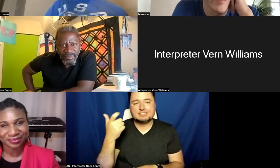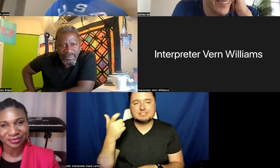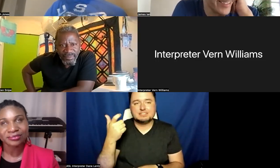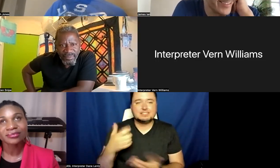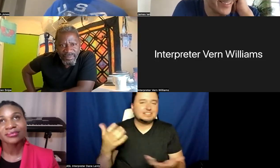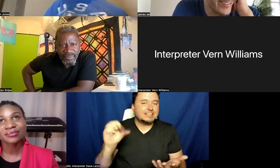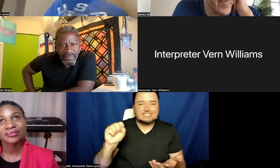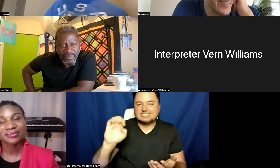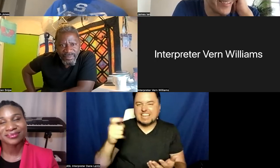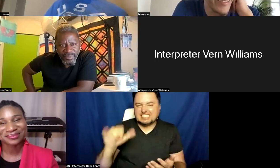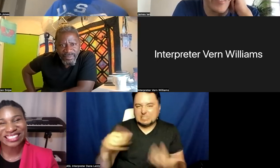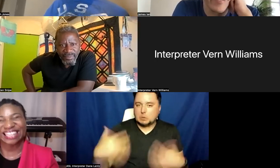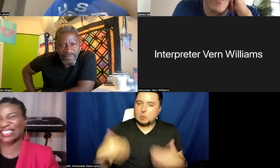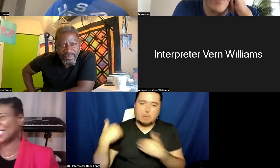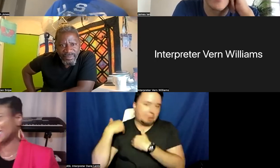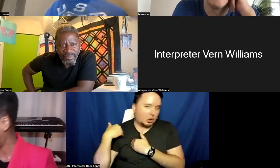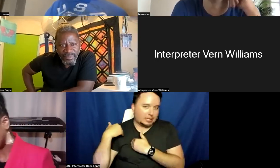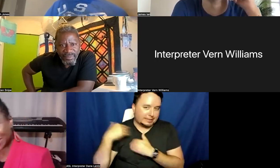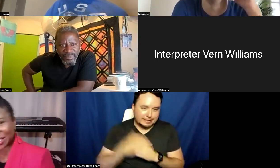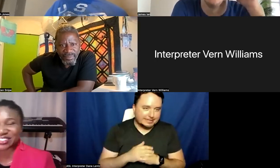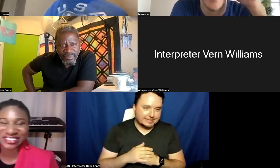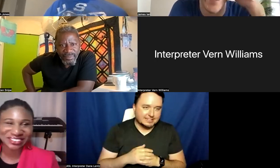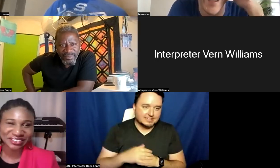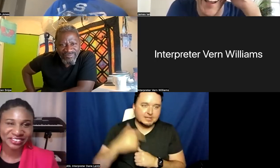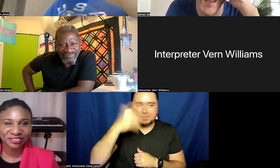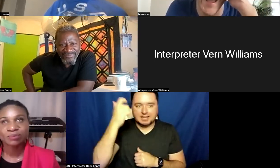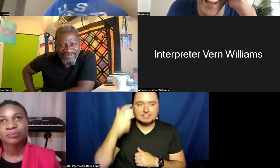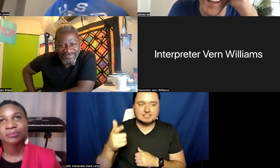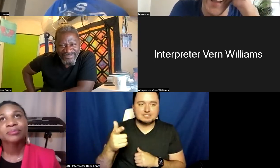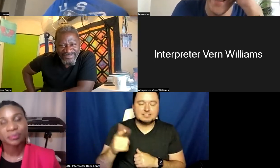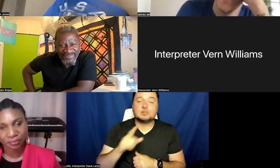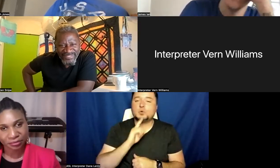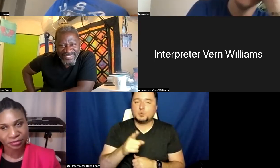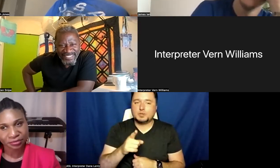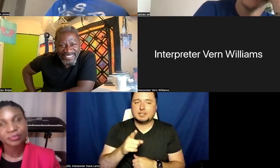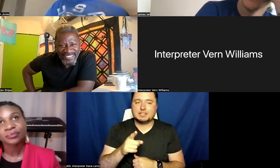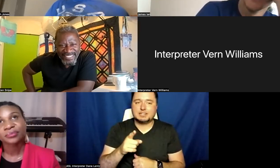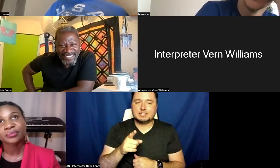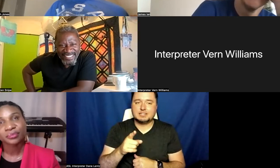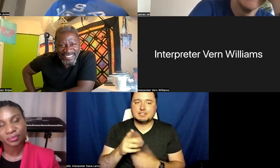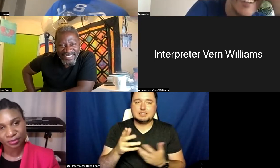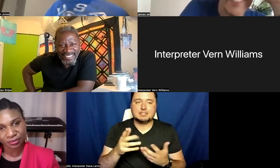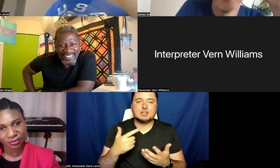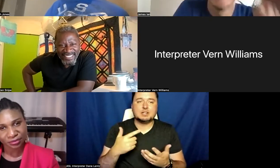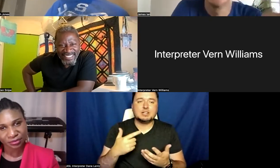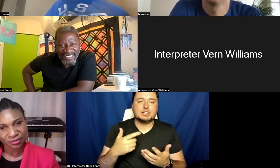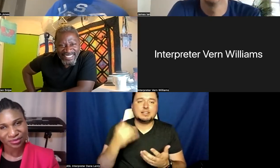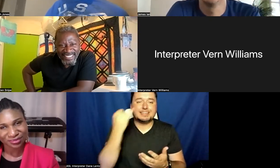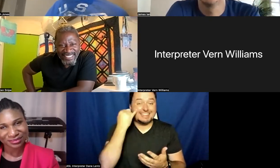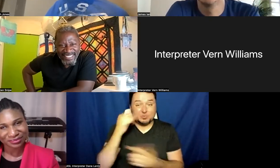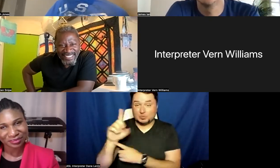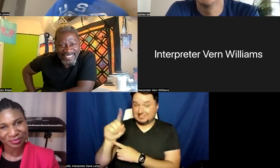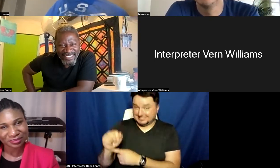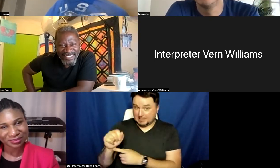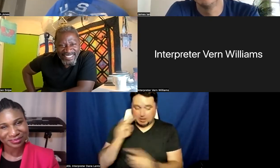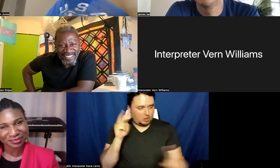such a burden. But the other part is that we have to really talk about the fact, because we don't, if you're disabled, they look